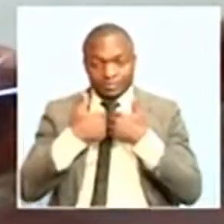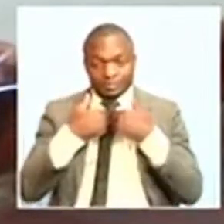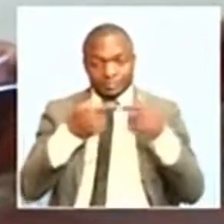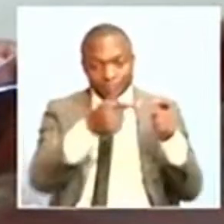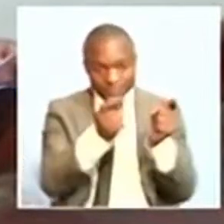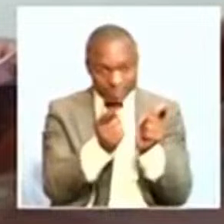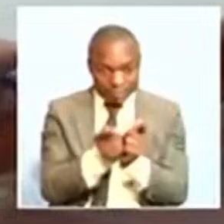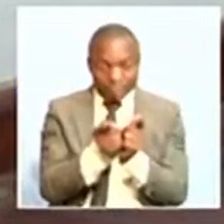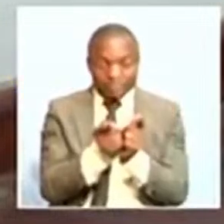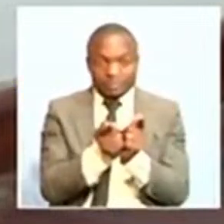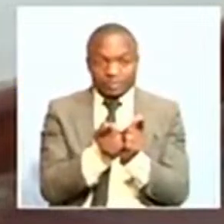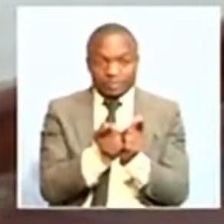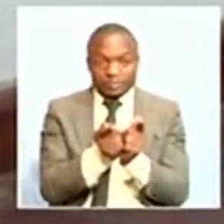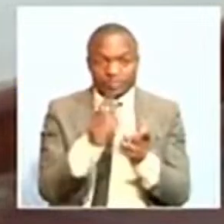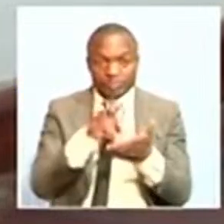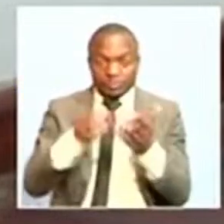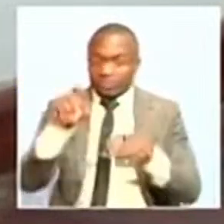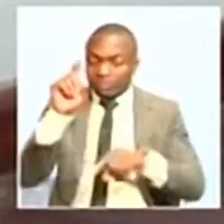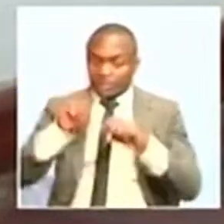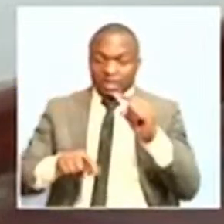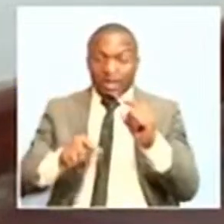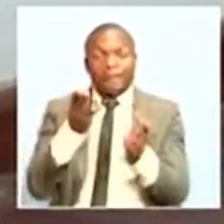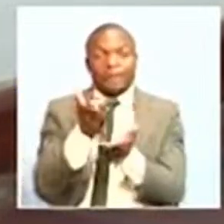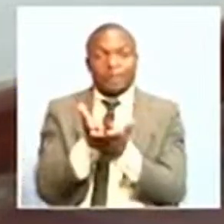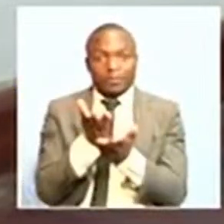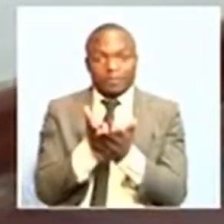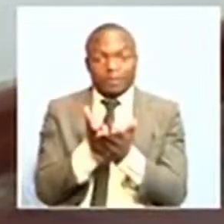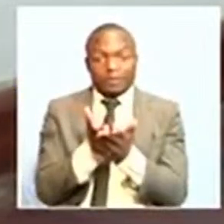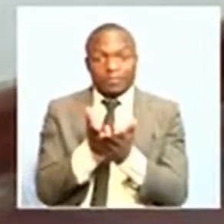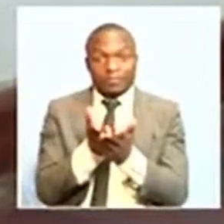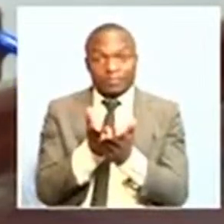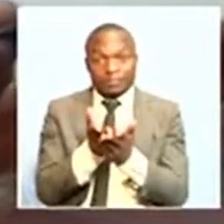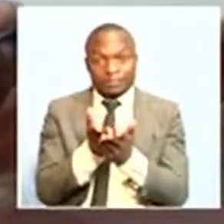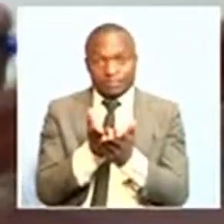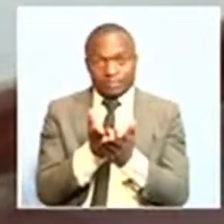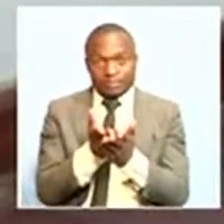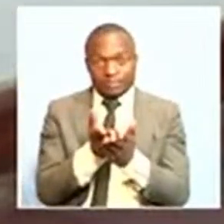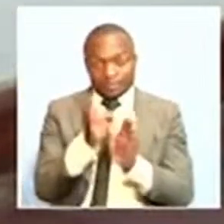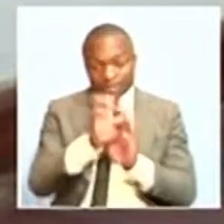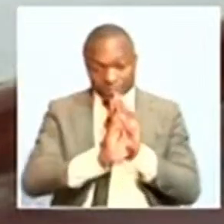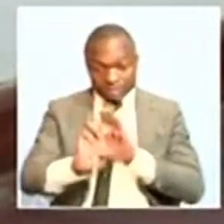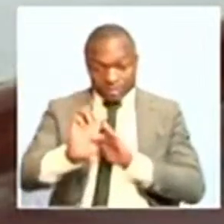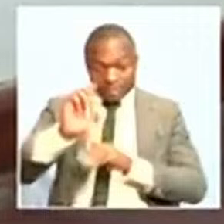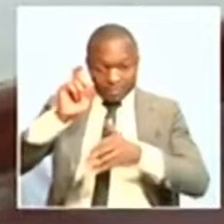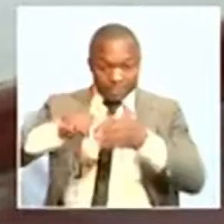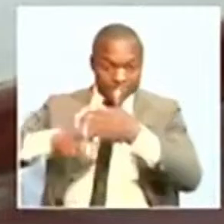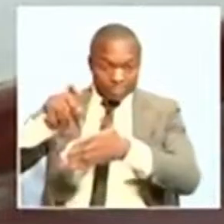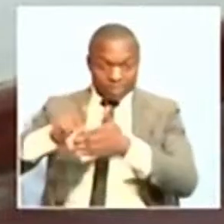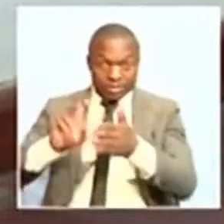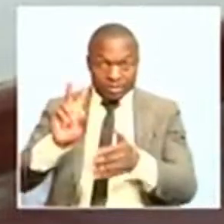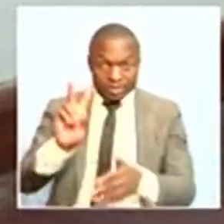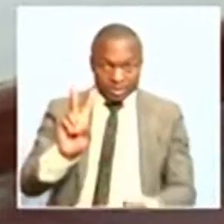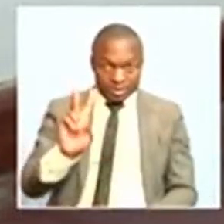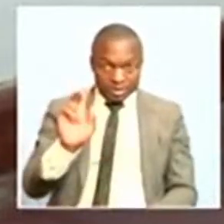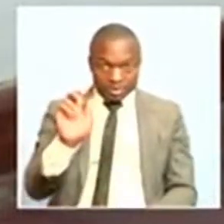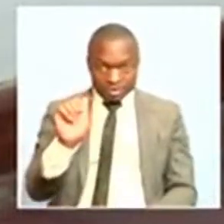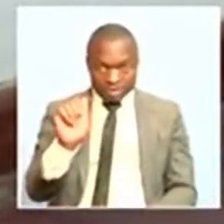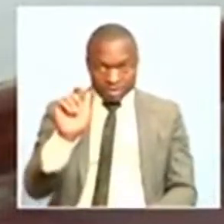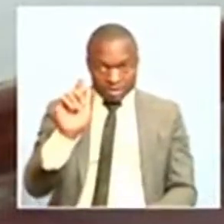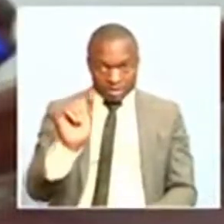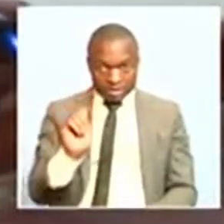code exempt cannot claim any import tax. Value added tax is argued to